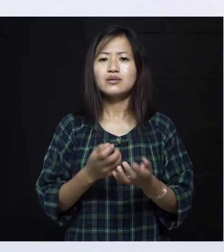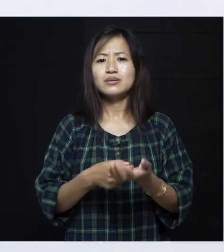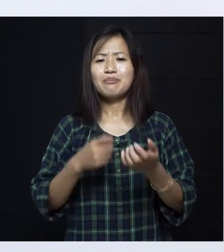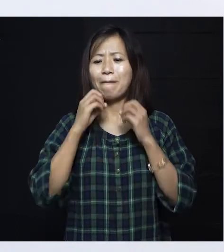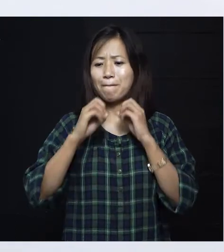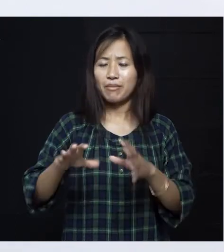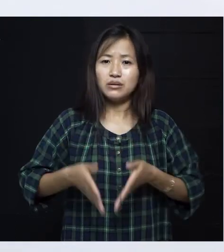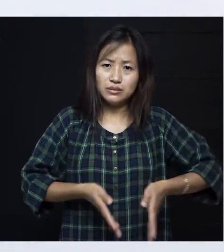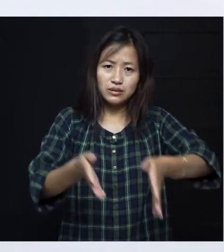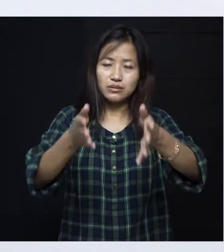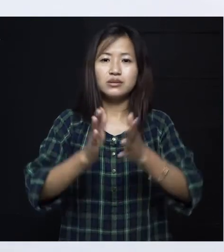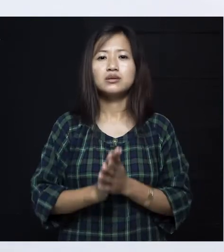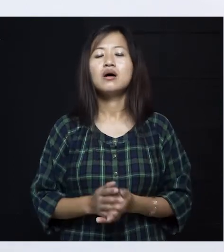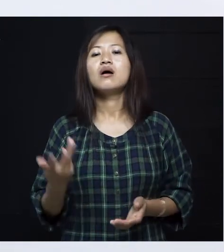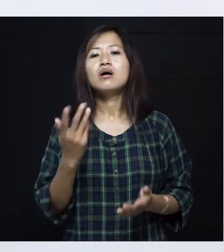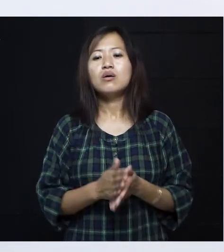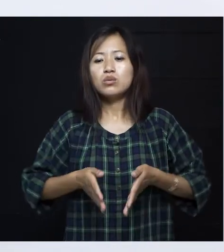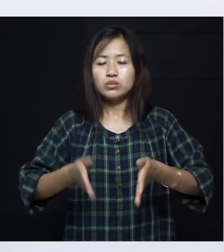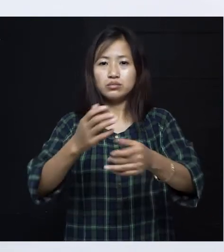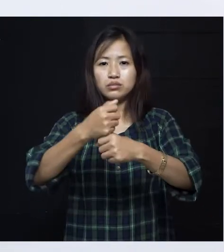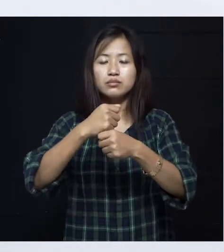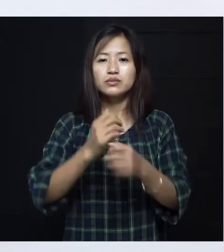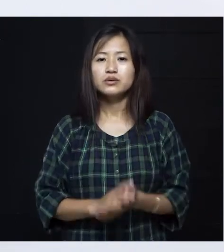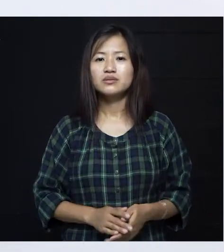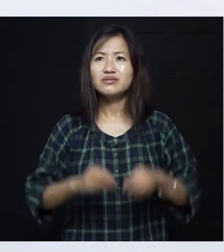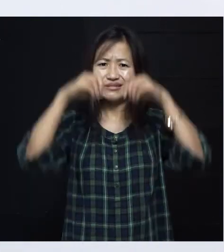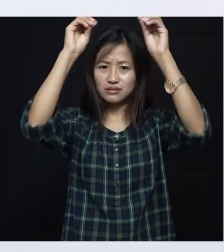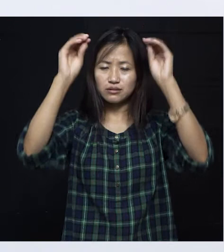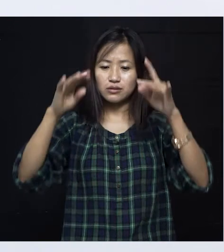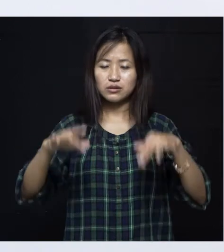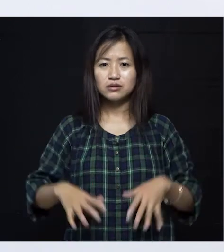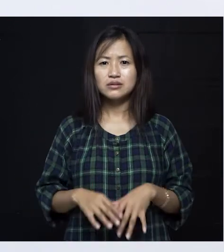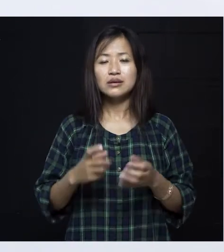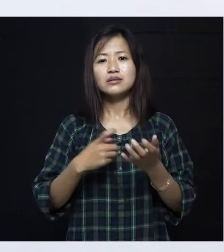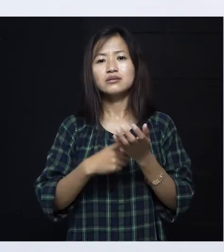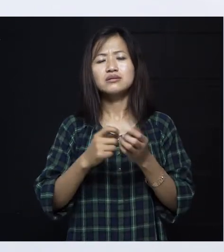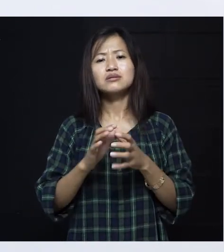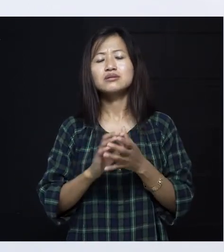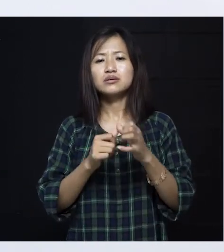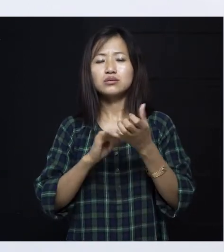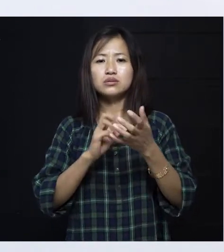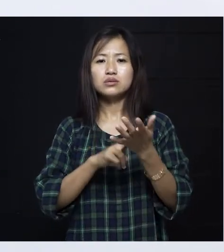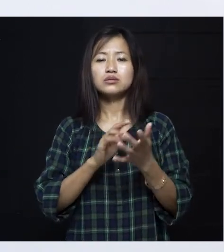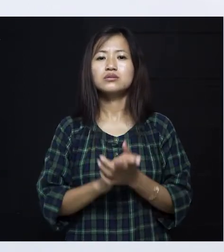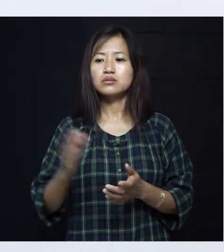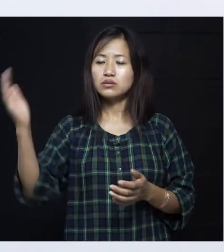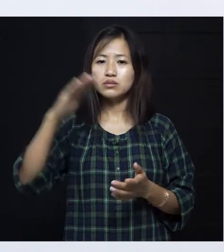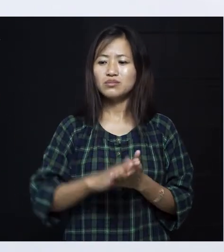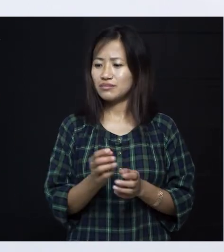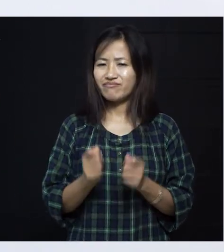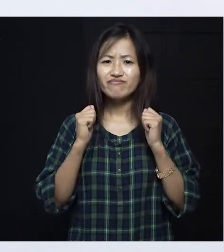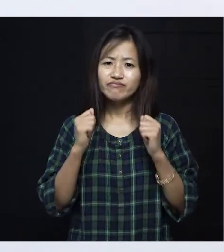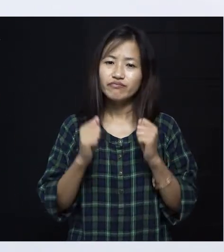whatnot. You know how roads are made. So because of that, when rainy seasons comes, okay, it becomes very difficult for the people